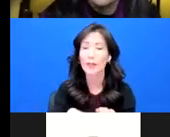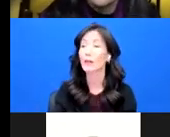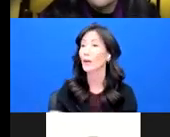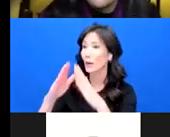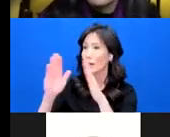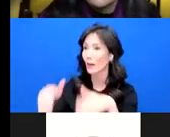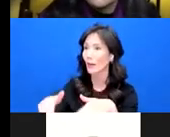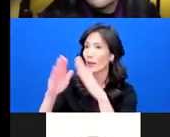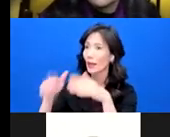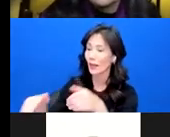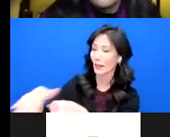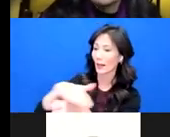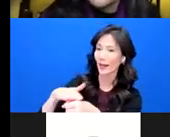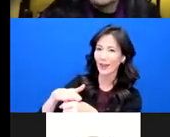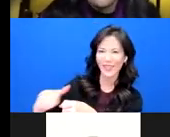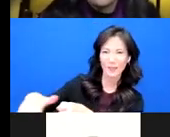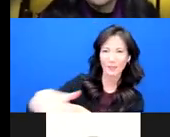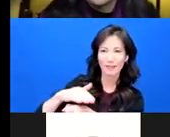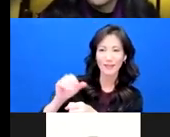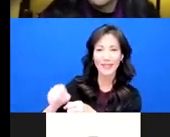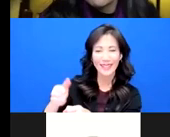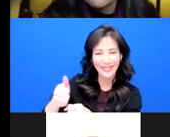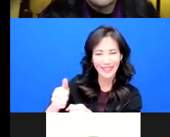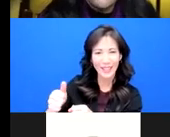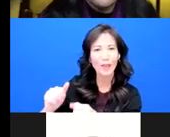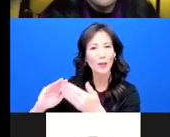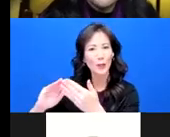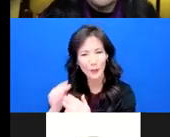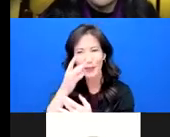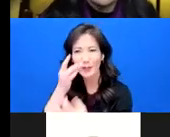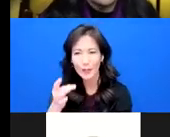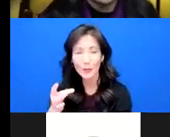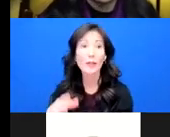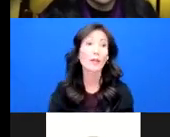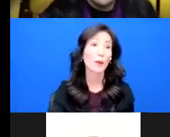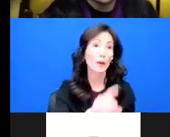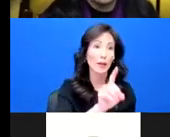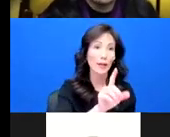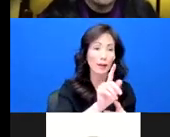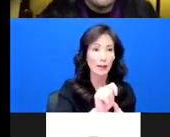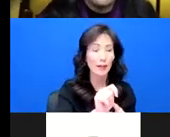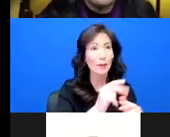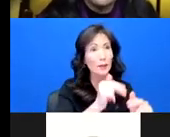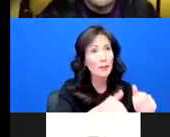heard. We could hear downtown versus urban areas. Again, there's just such a wide variety of